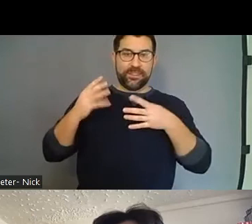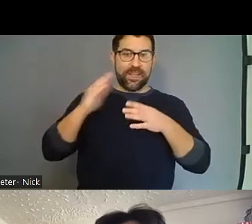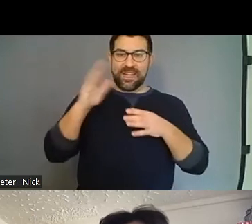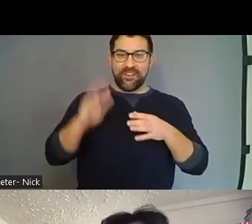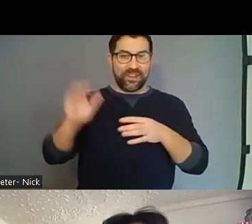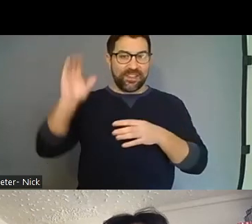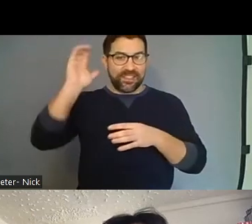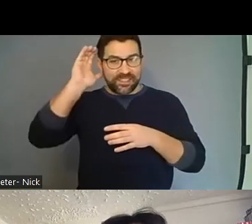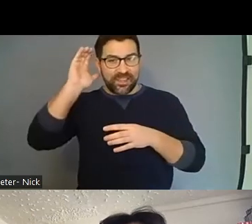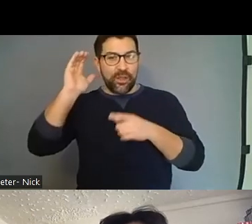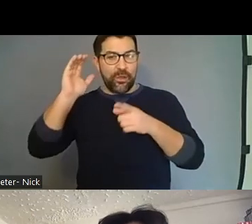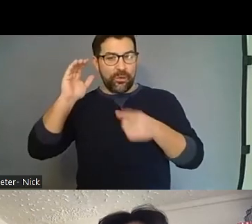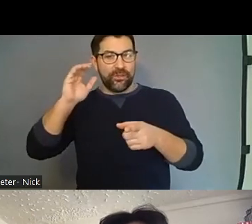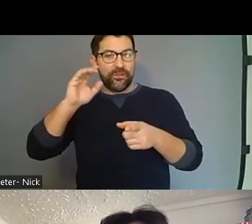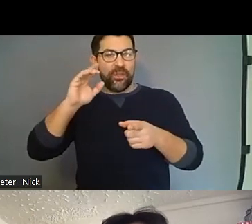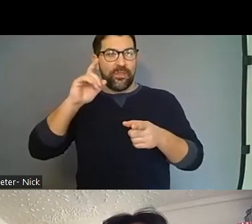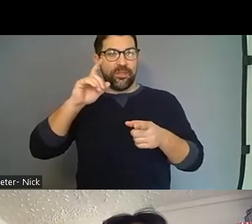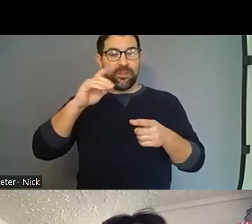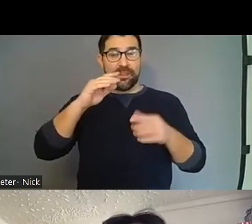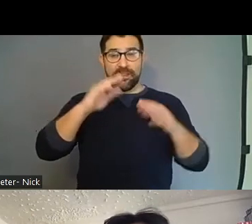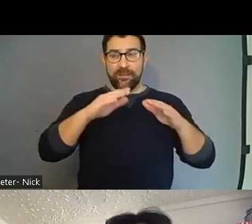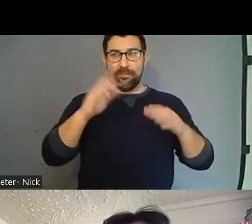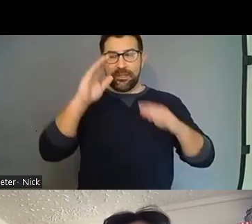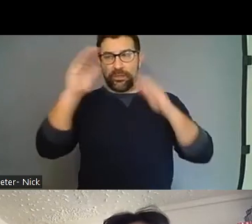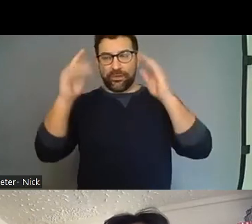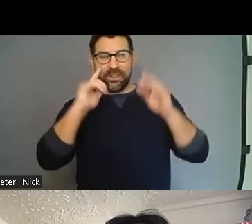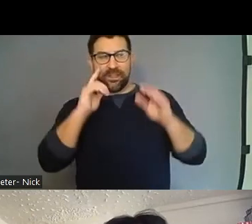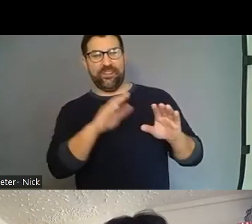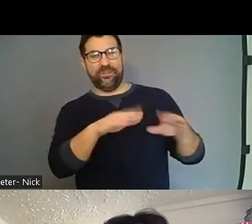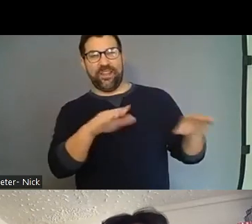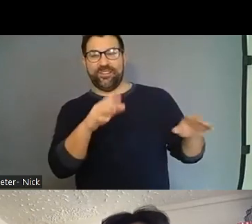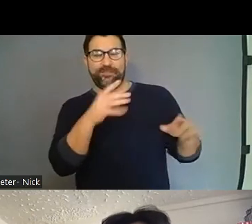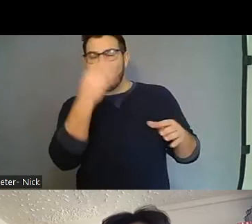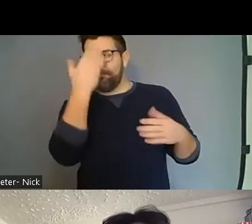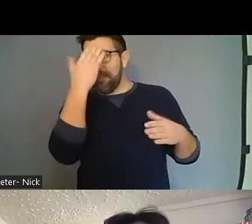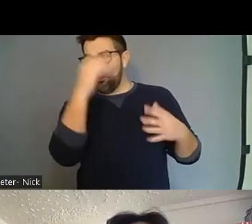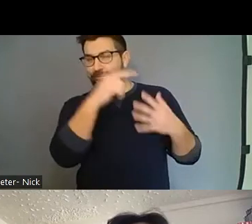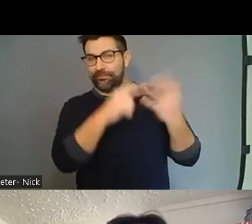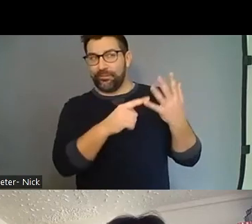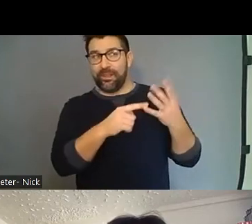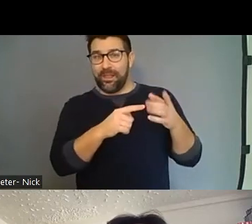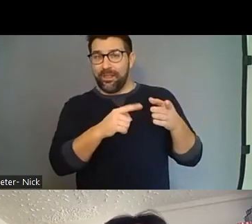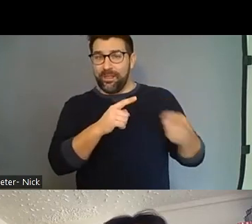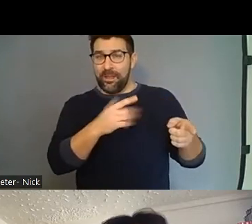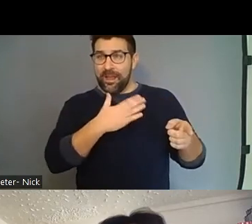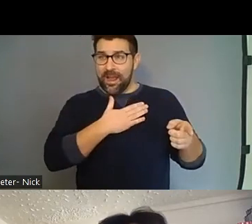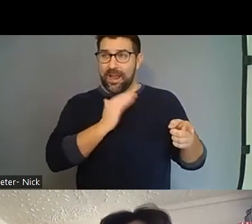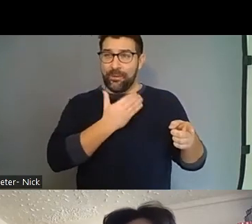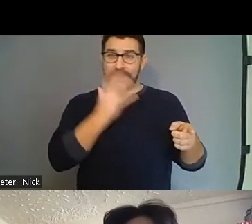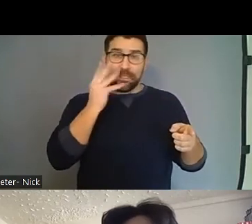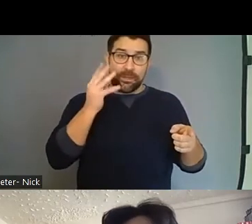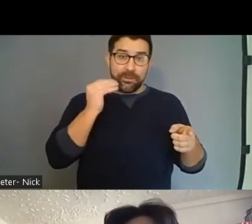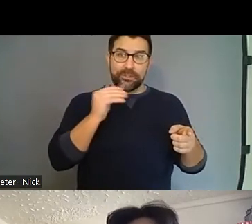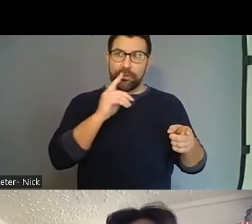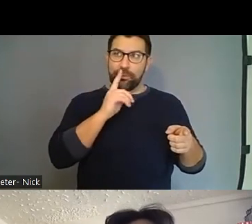belief that kids today don't know what we're asking for. Like we're living through these experiences. If anything, we are like the one you